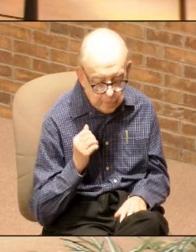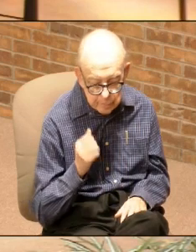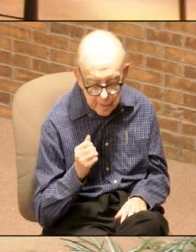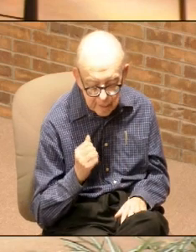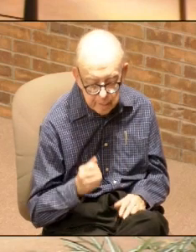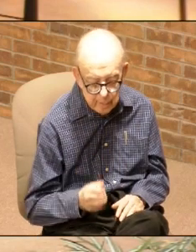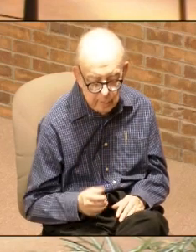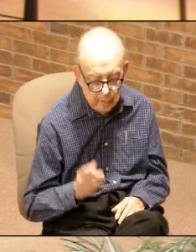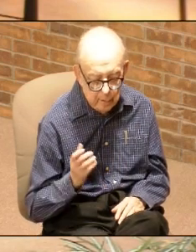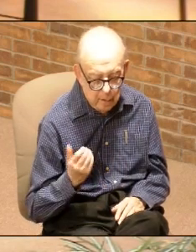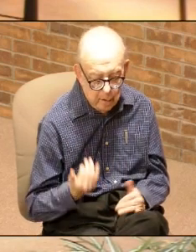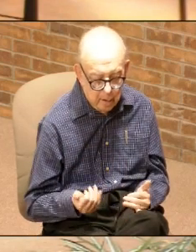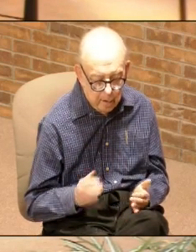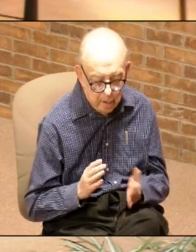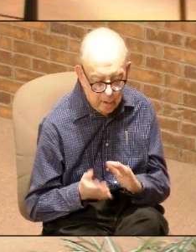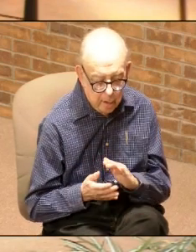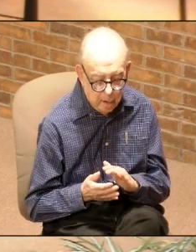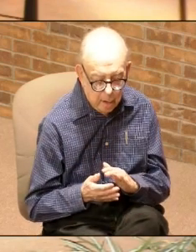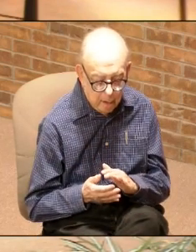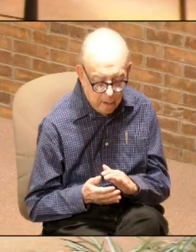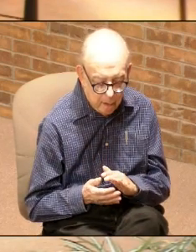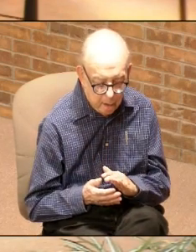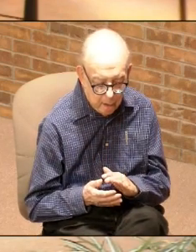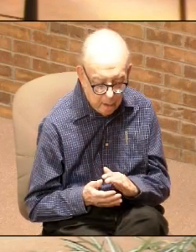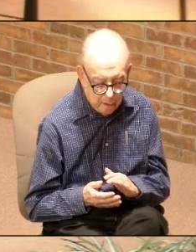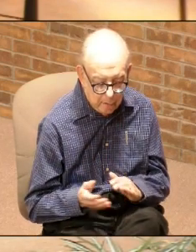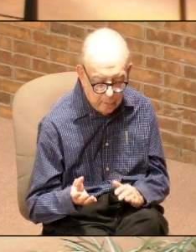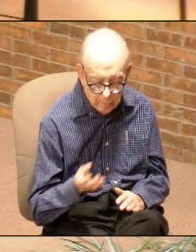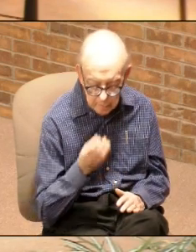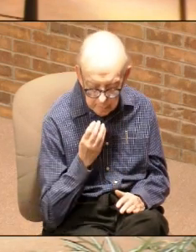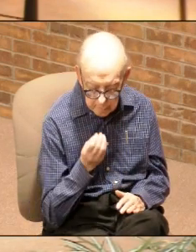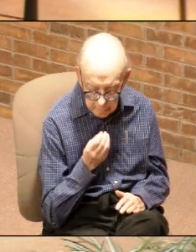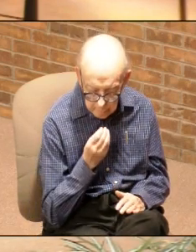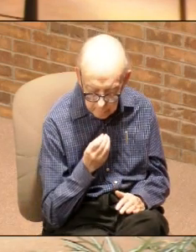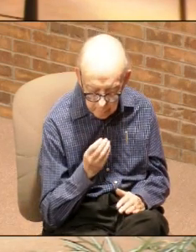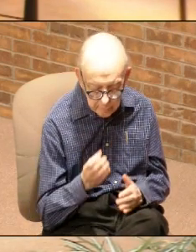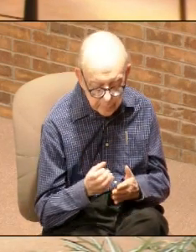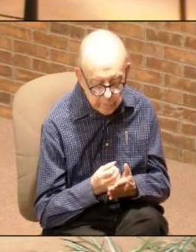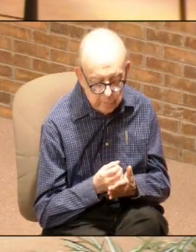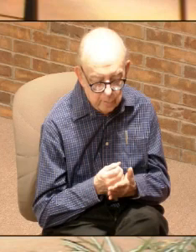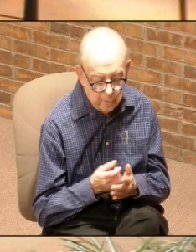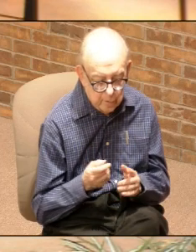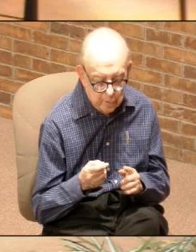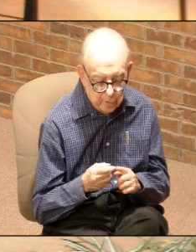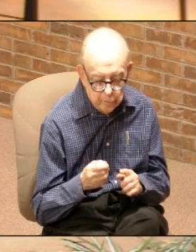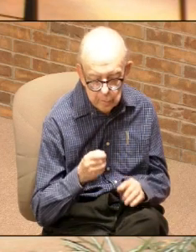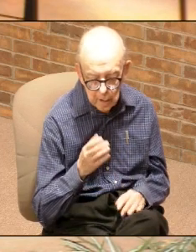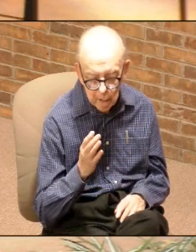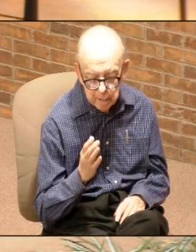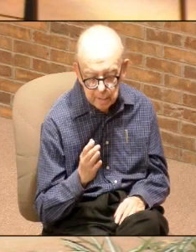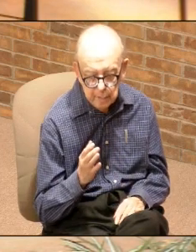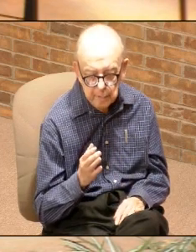daily, has now become a fragrant offering to God.